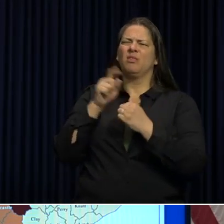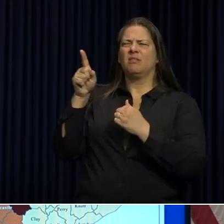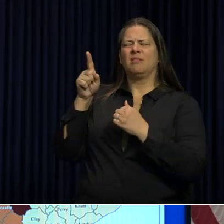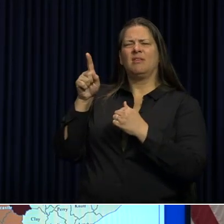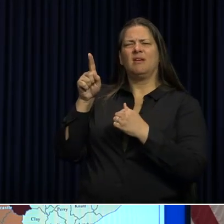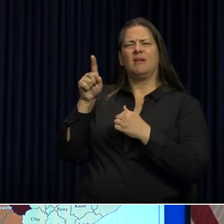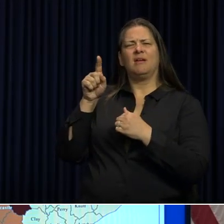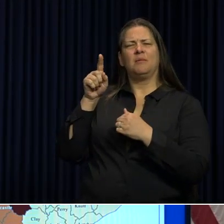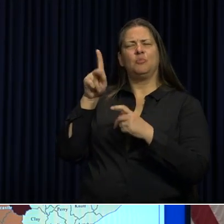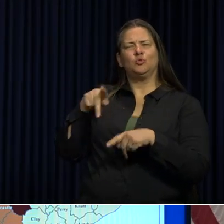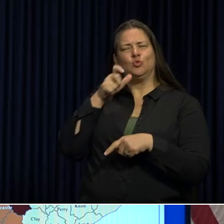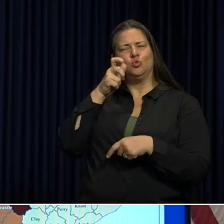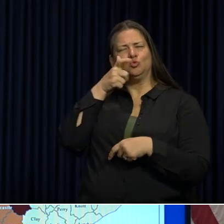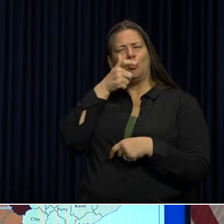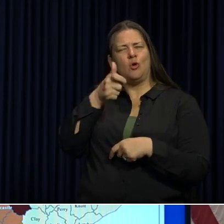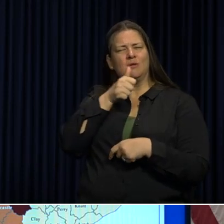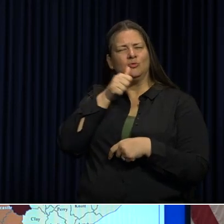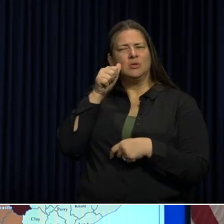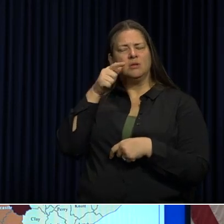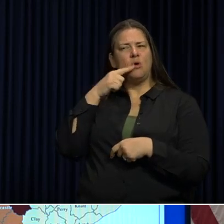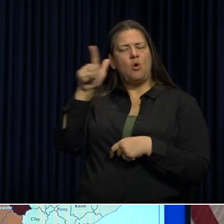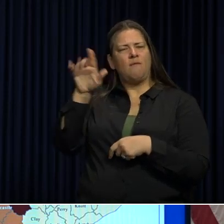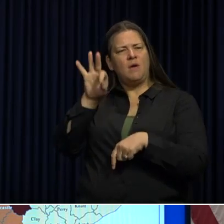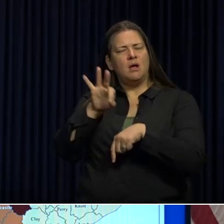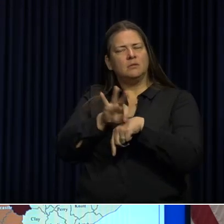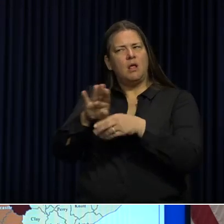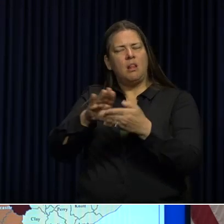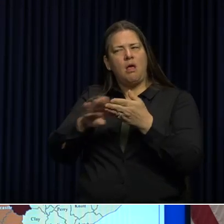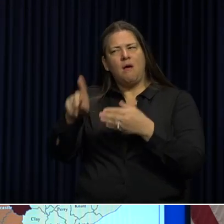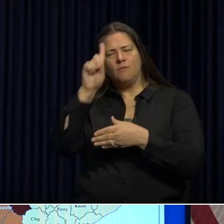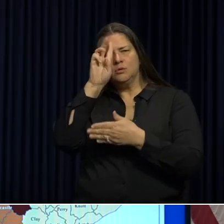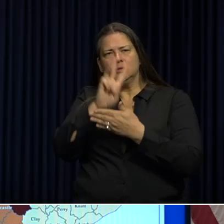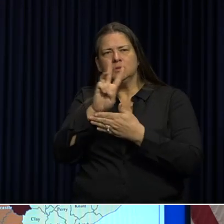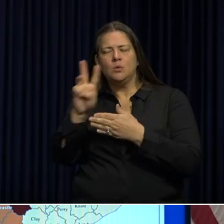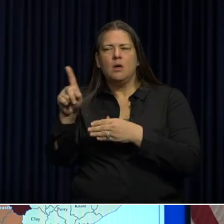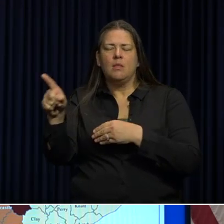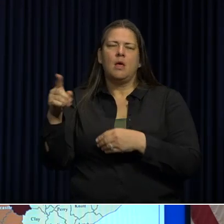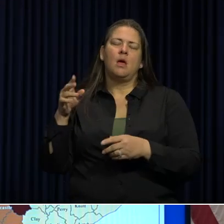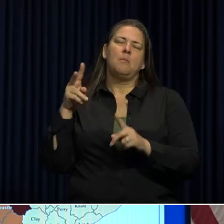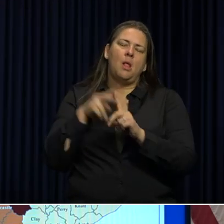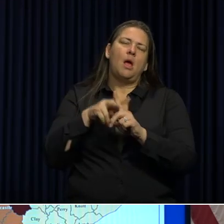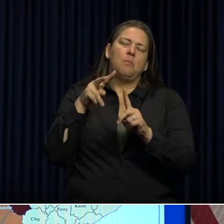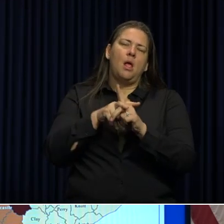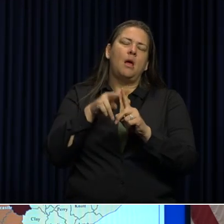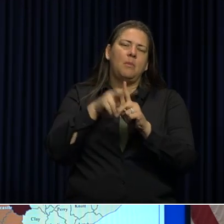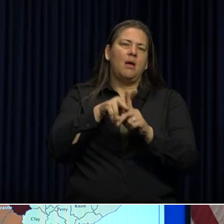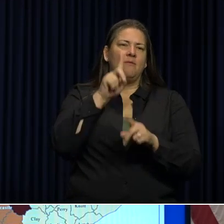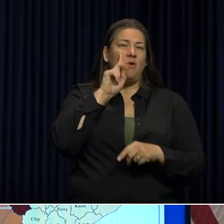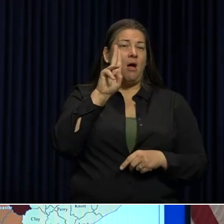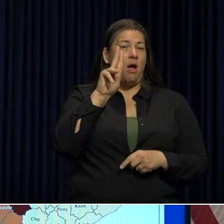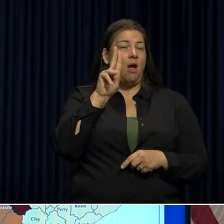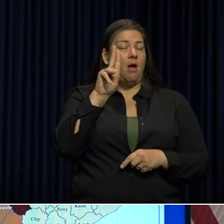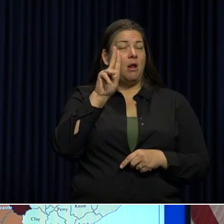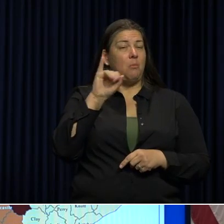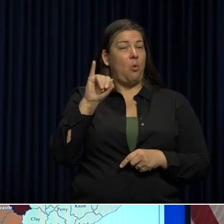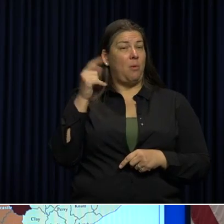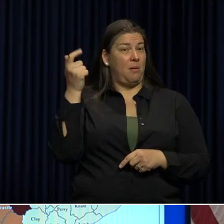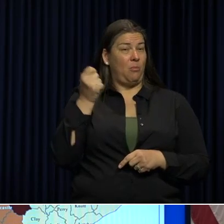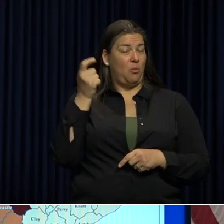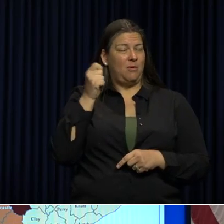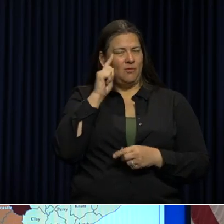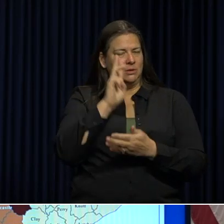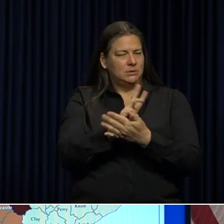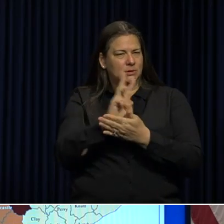been laid off for 6 weeks. They've been applying for unemployment for 6 weeks unsuccessfully. Basically, they've been calling the office,